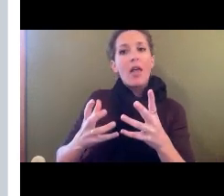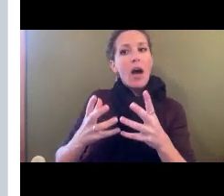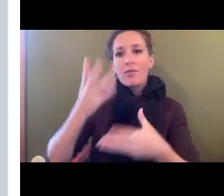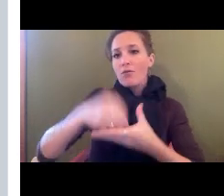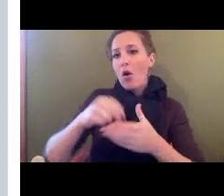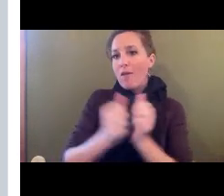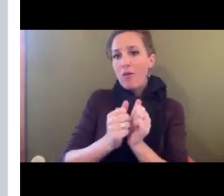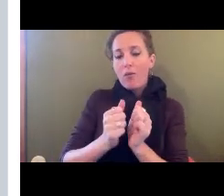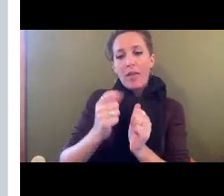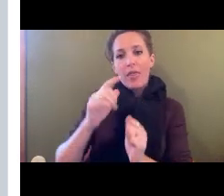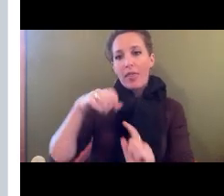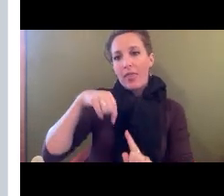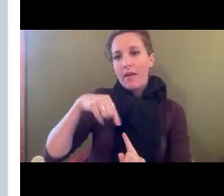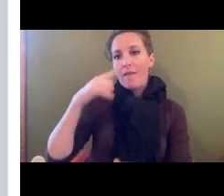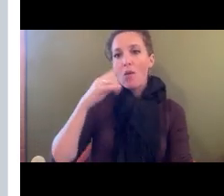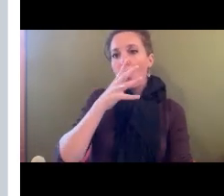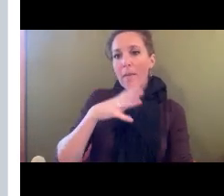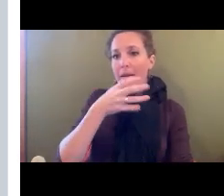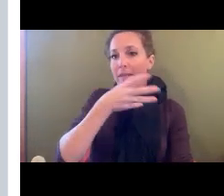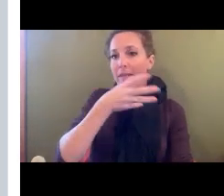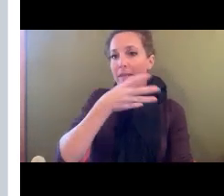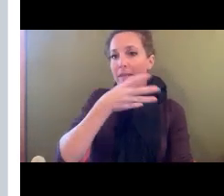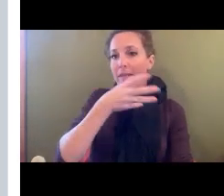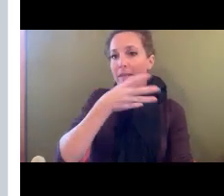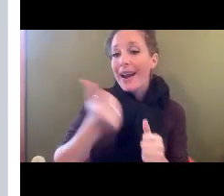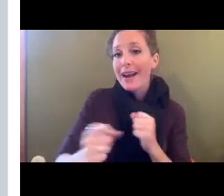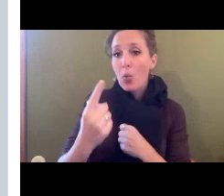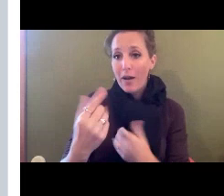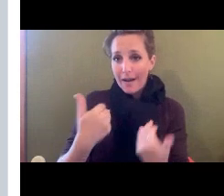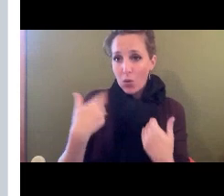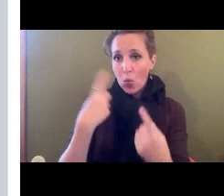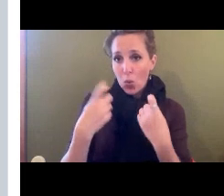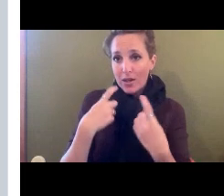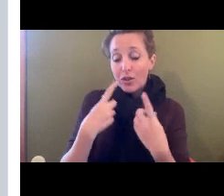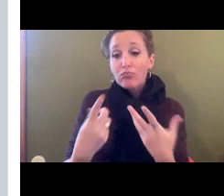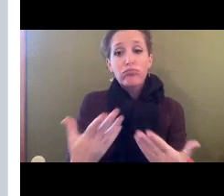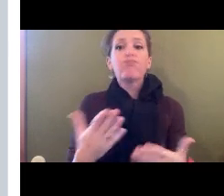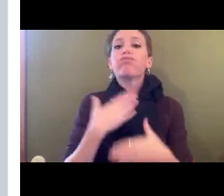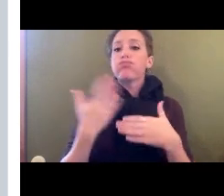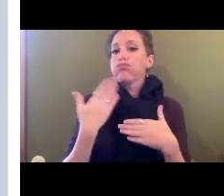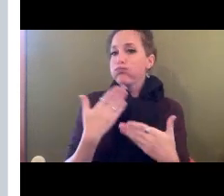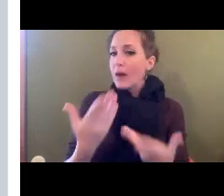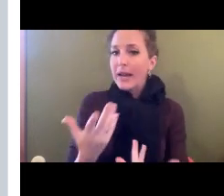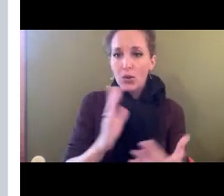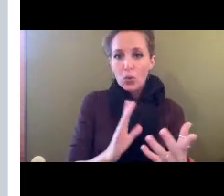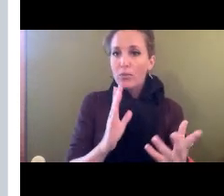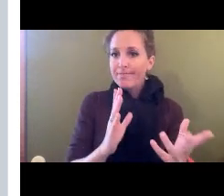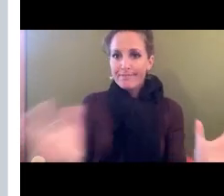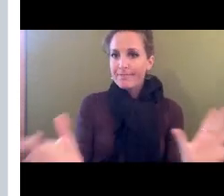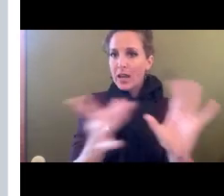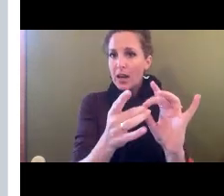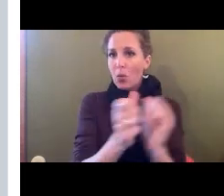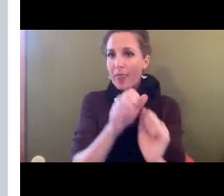we want to make people aware of that effort as well. And if anyone has questions about that, we're certainly happy to put you in contact with that